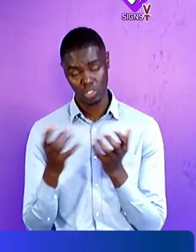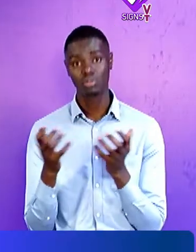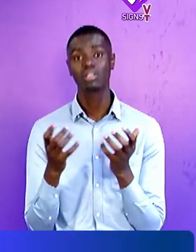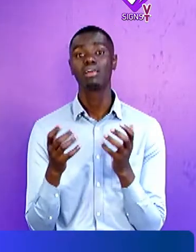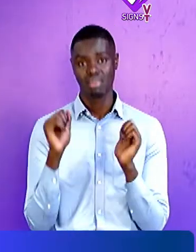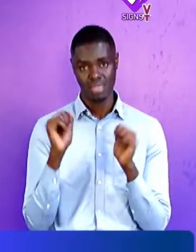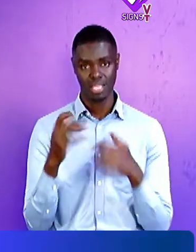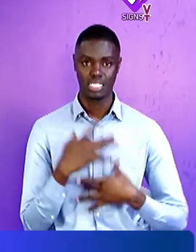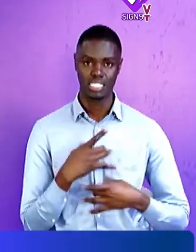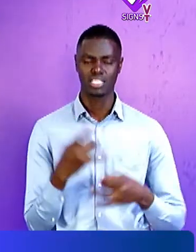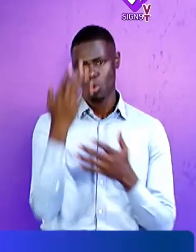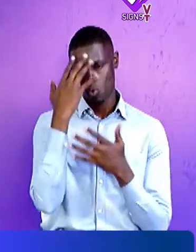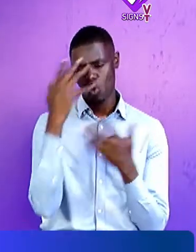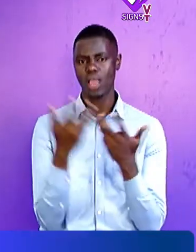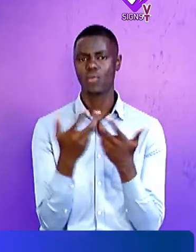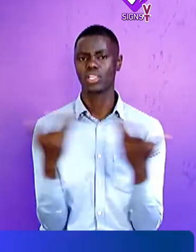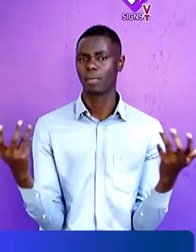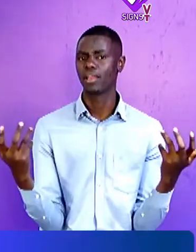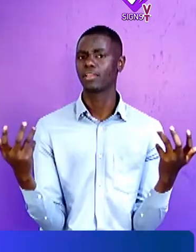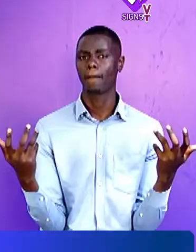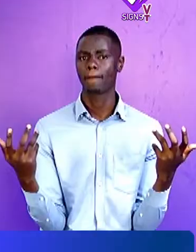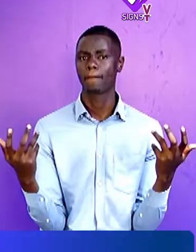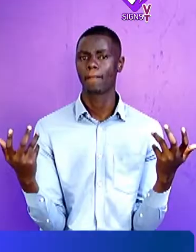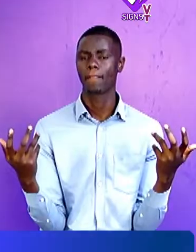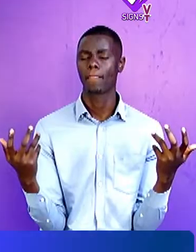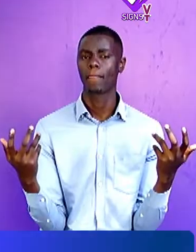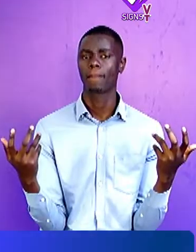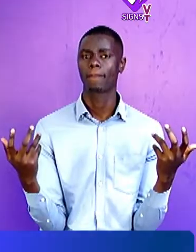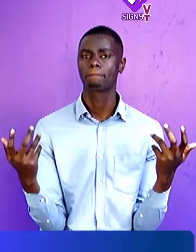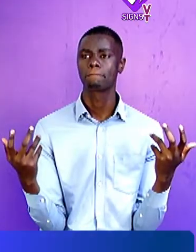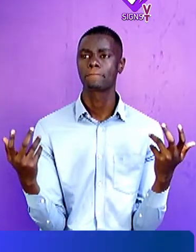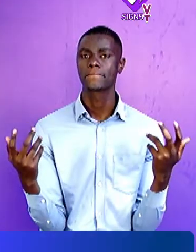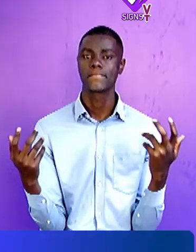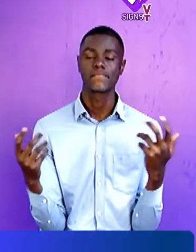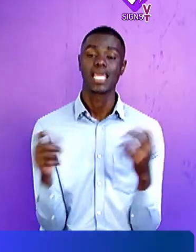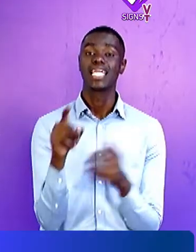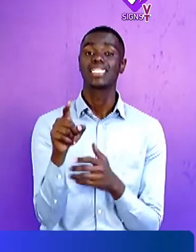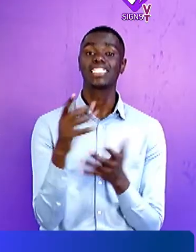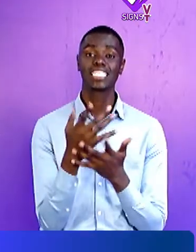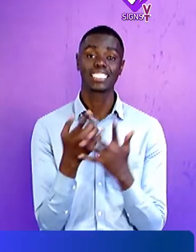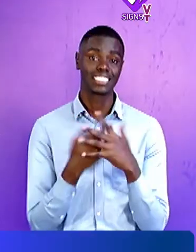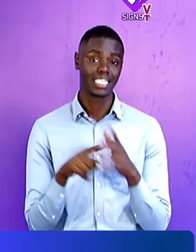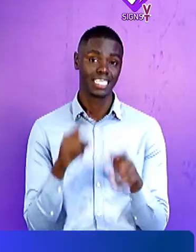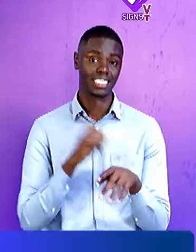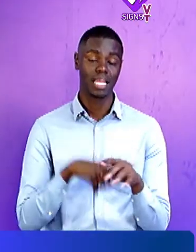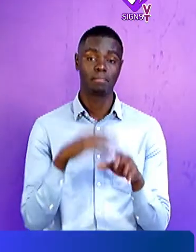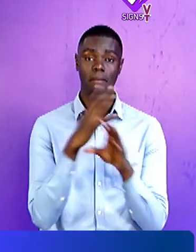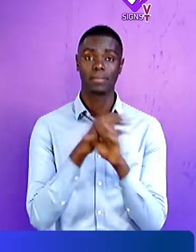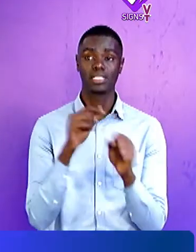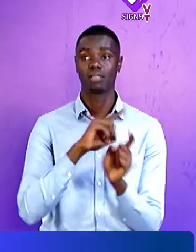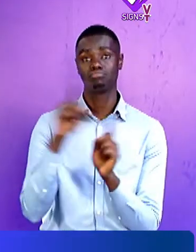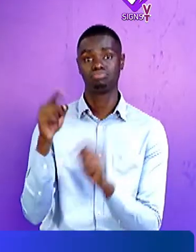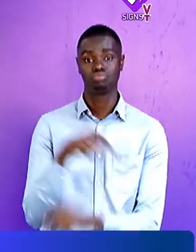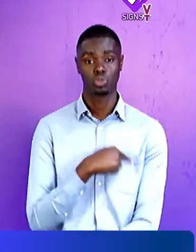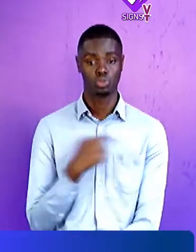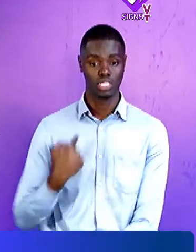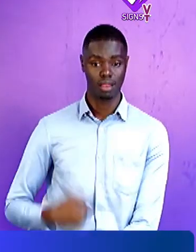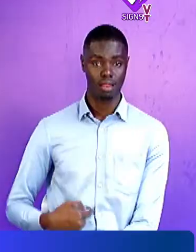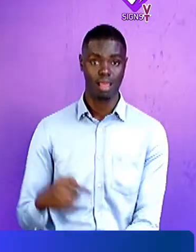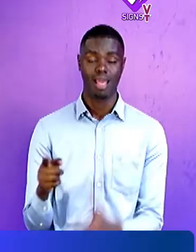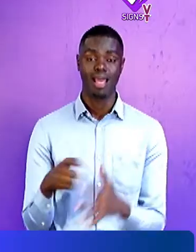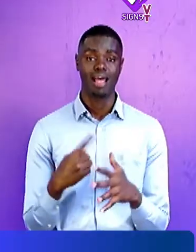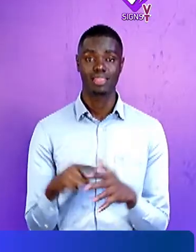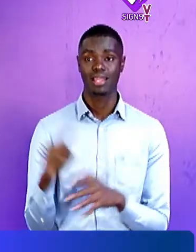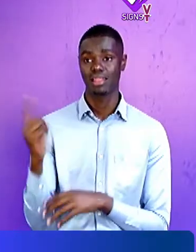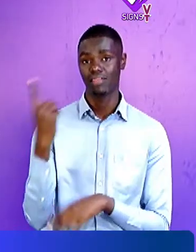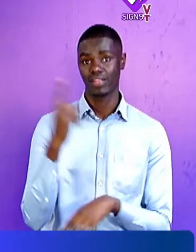these guys separating? Let me tell you. If this thing started when the president went to China, and then the first